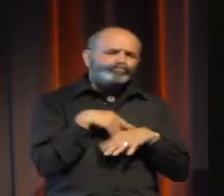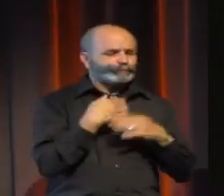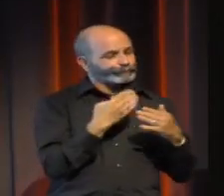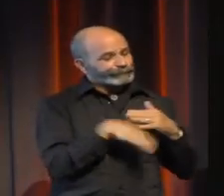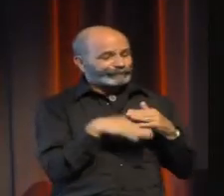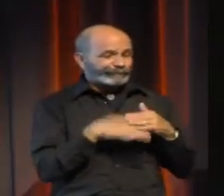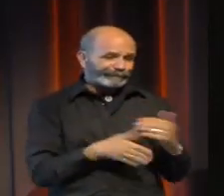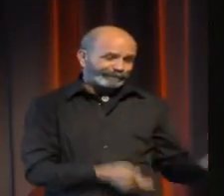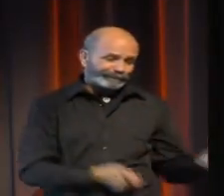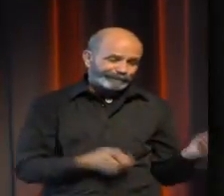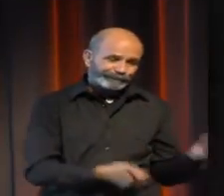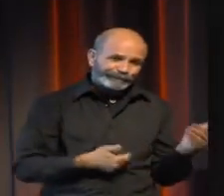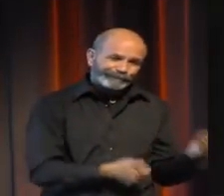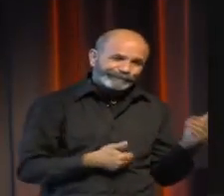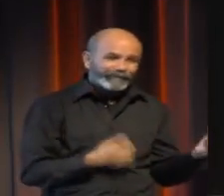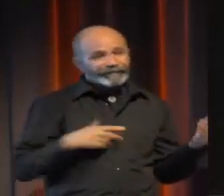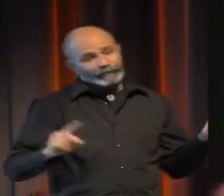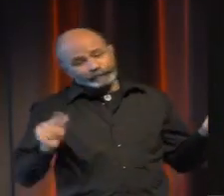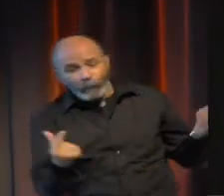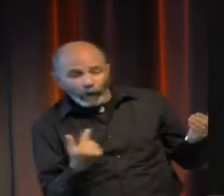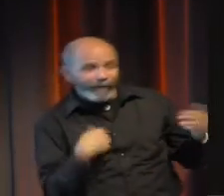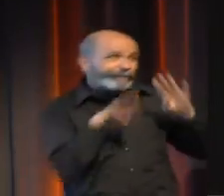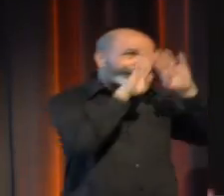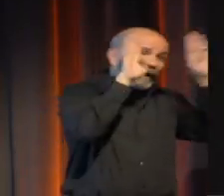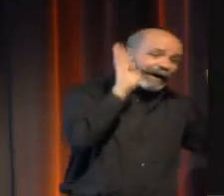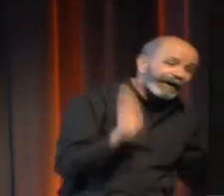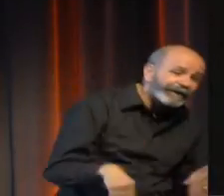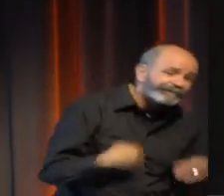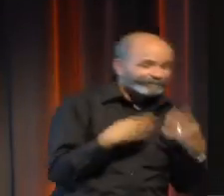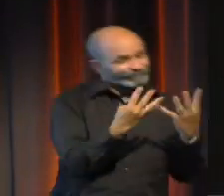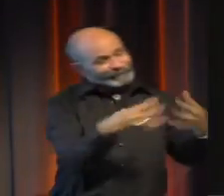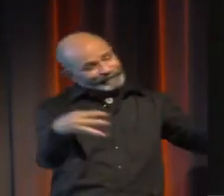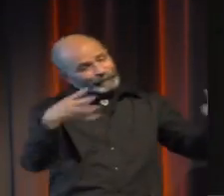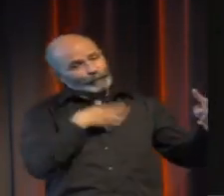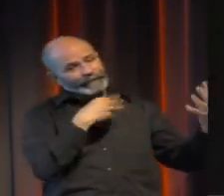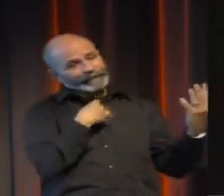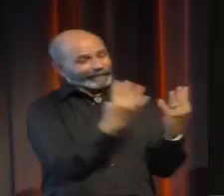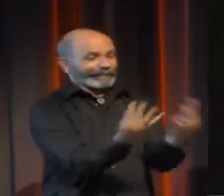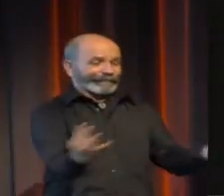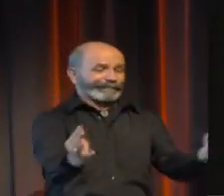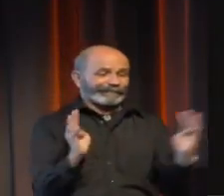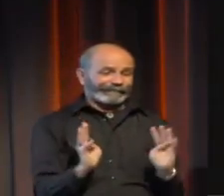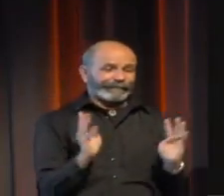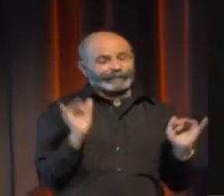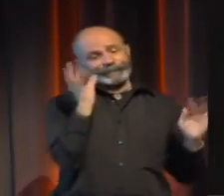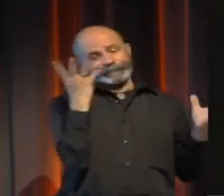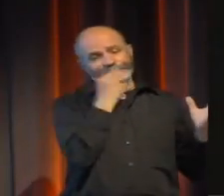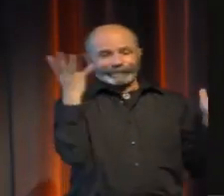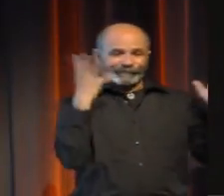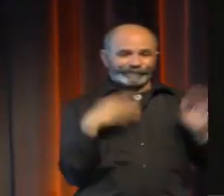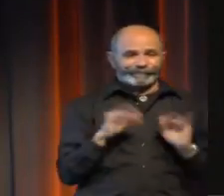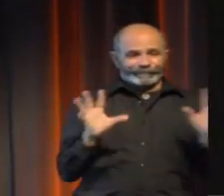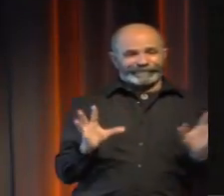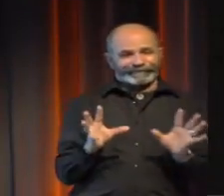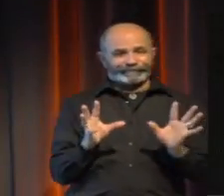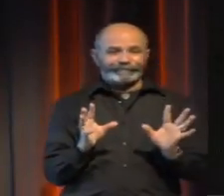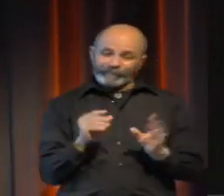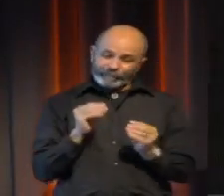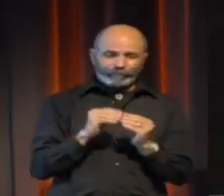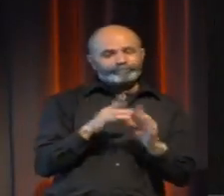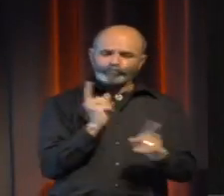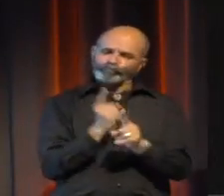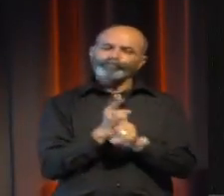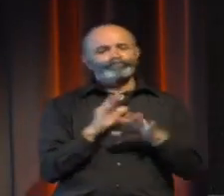you would have that lovely little white picket fence to boot. Like, that was just your accepted social norm. That was what you were gonna